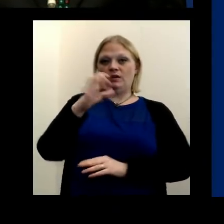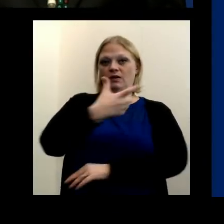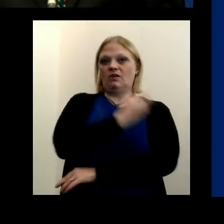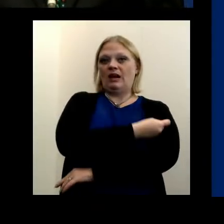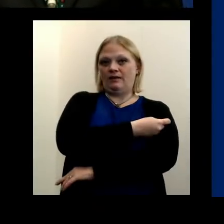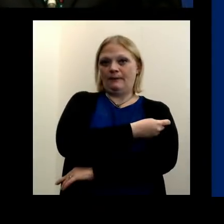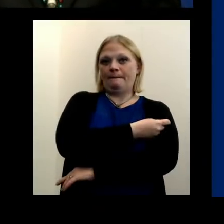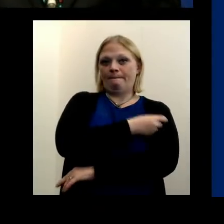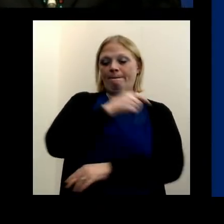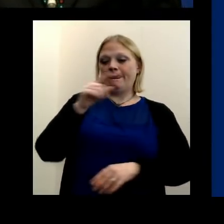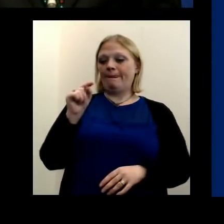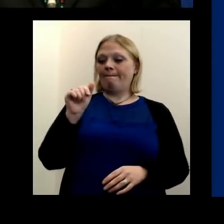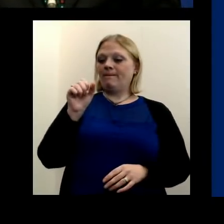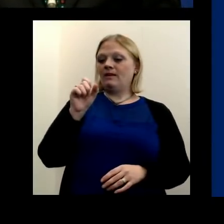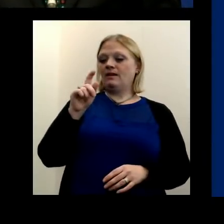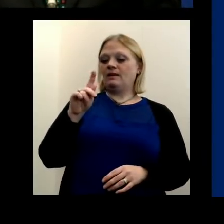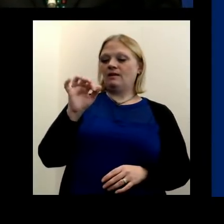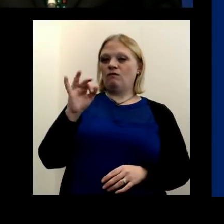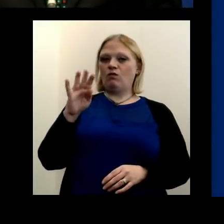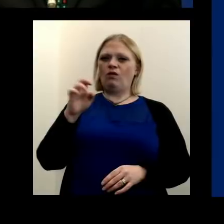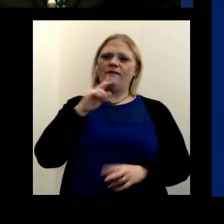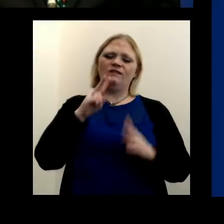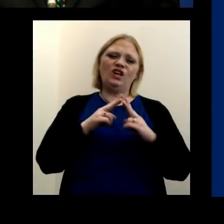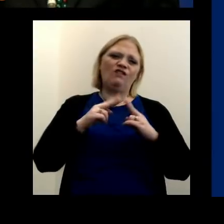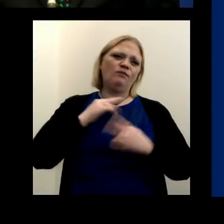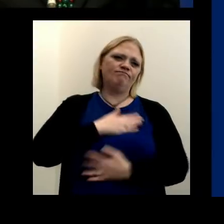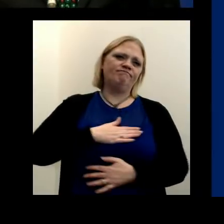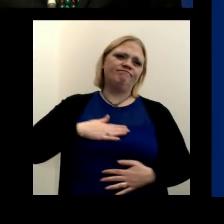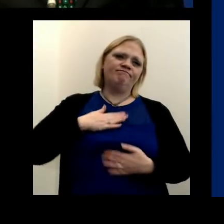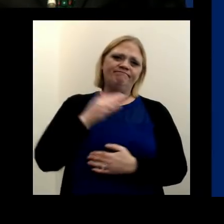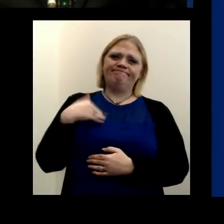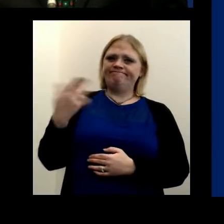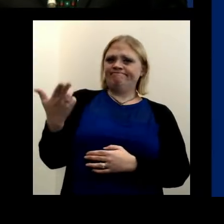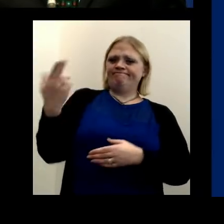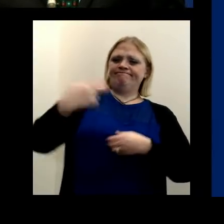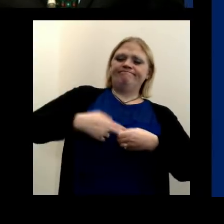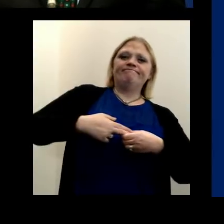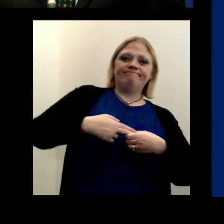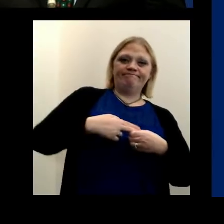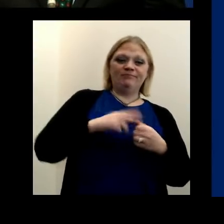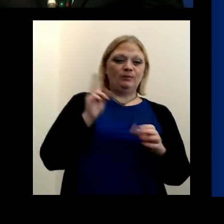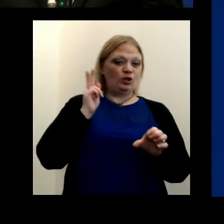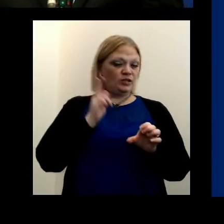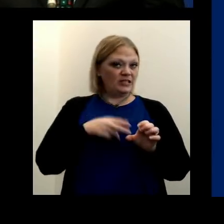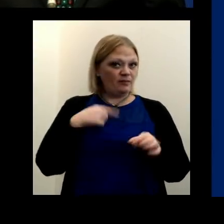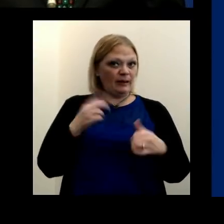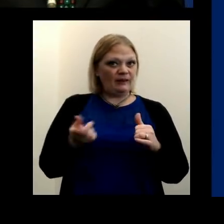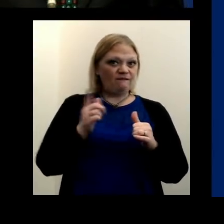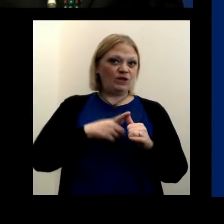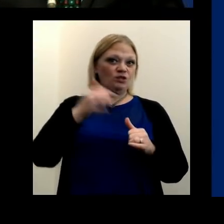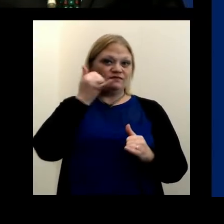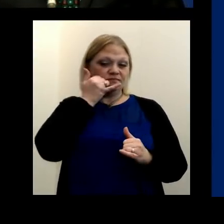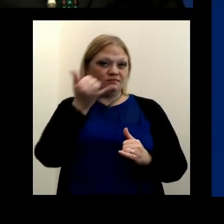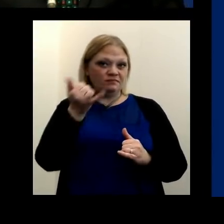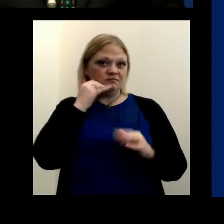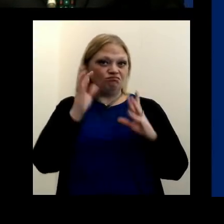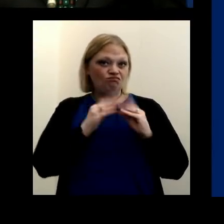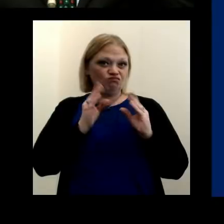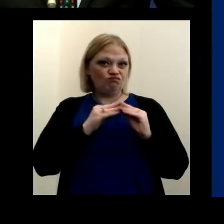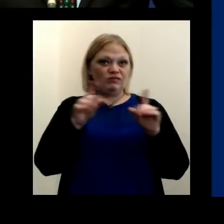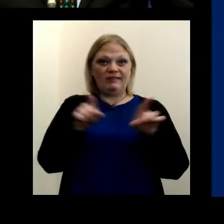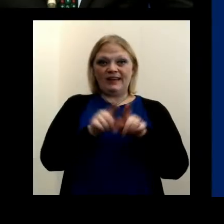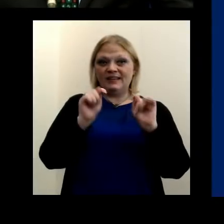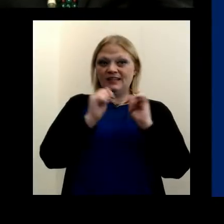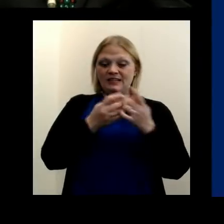Force. I'm very pleased to have John on the team. He participated in our first phone call with him as the team leader